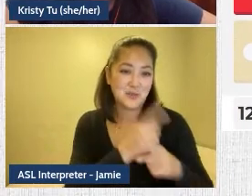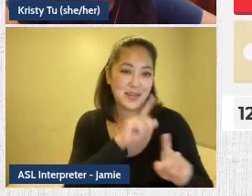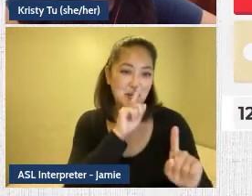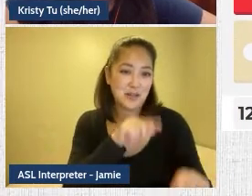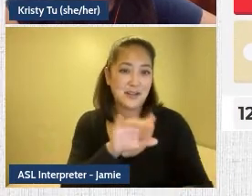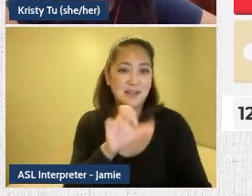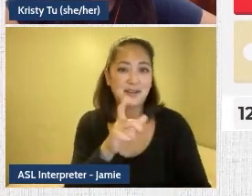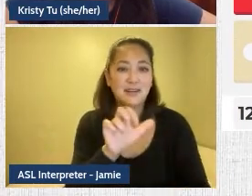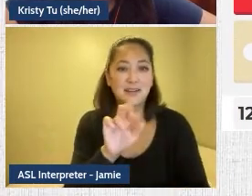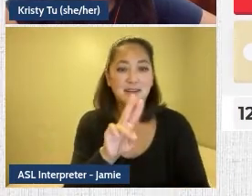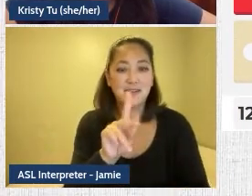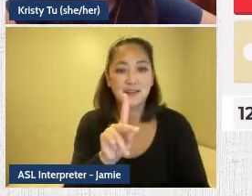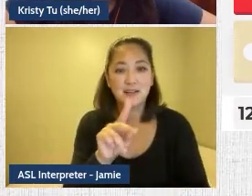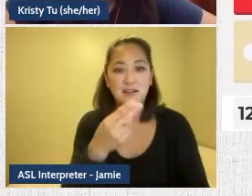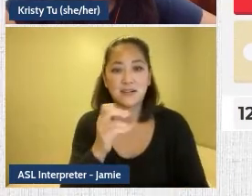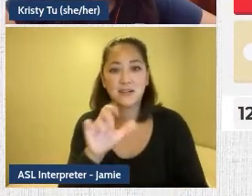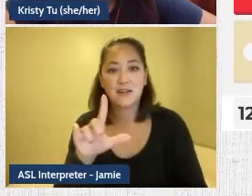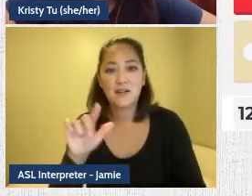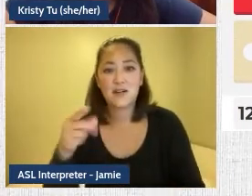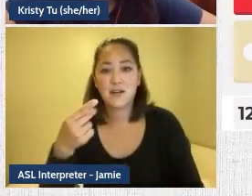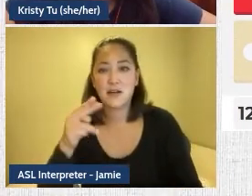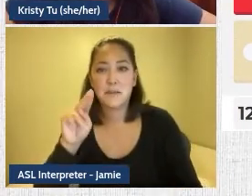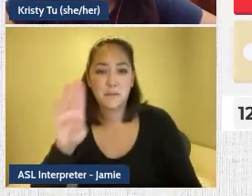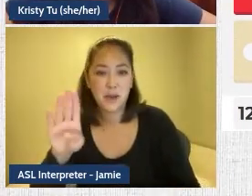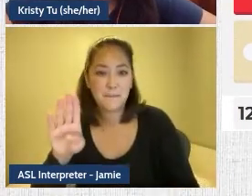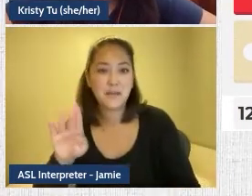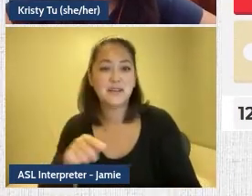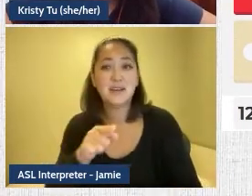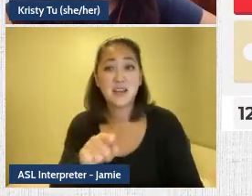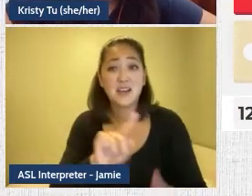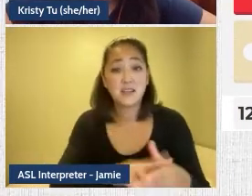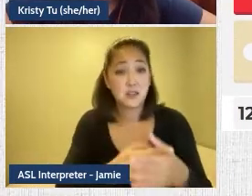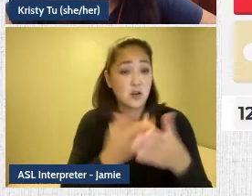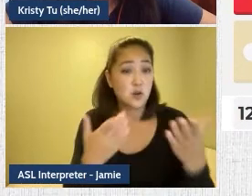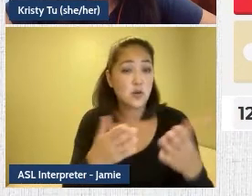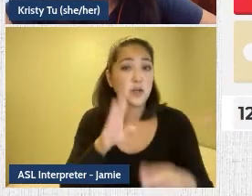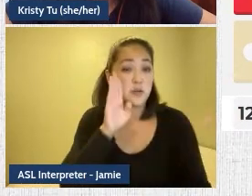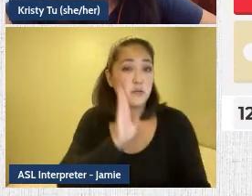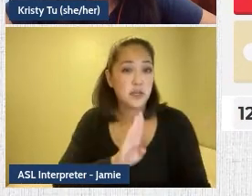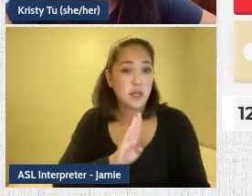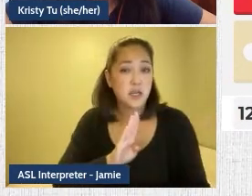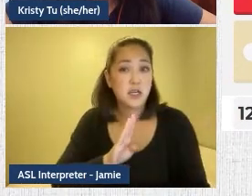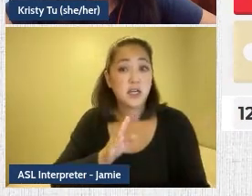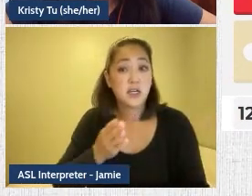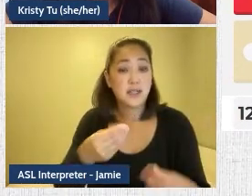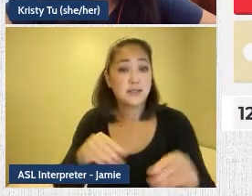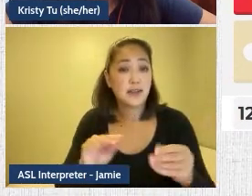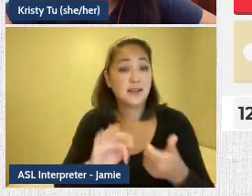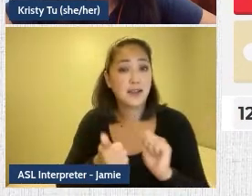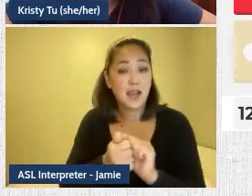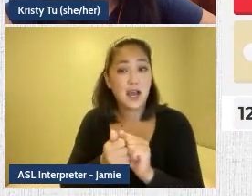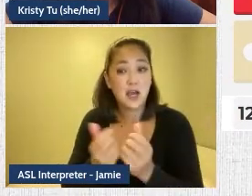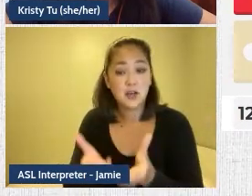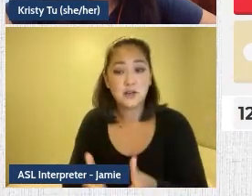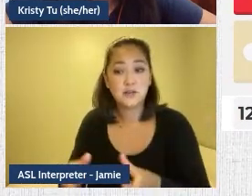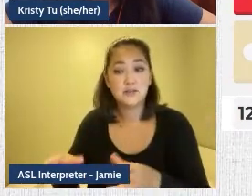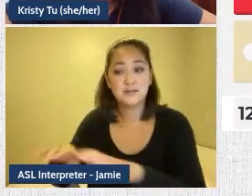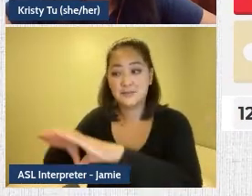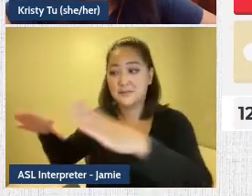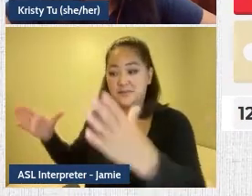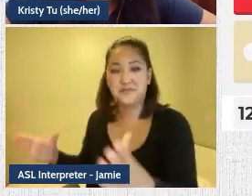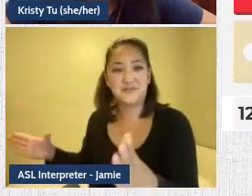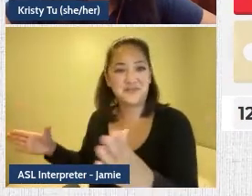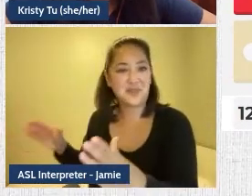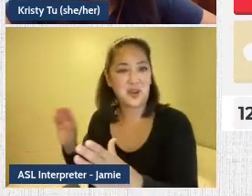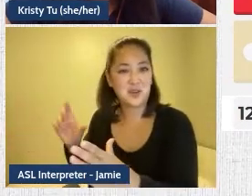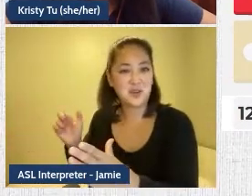Pub ritual, like it actually began with beer being sold out of a cooler. It's one of the oldest student-run pubs